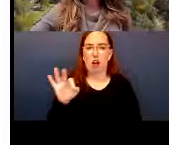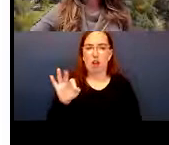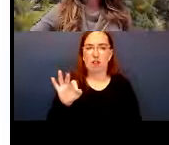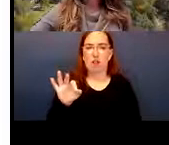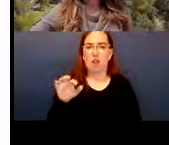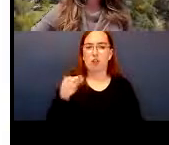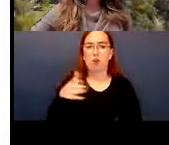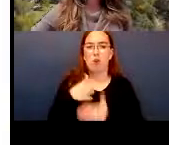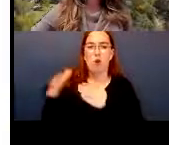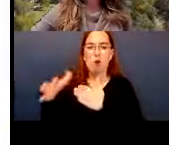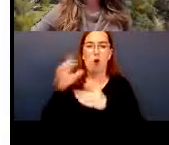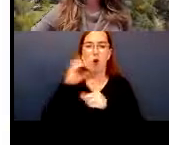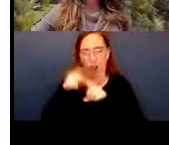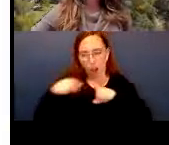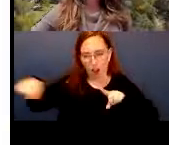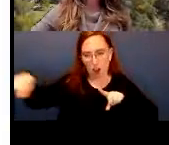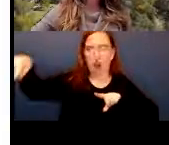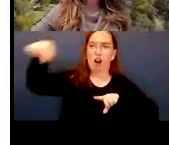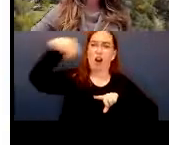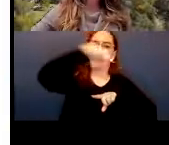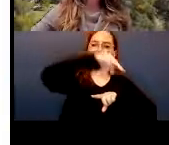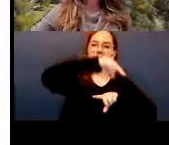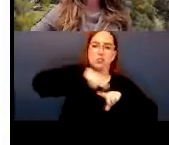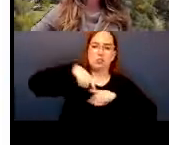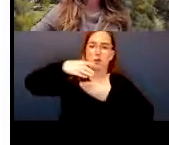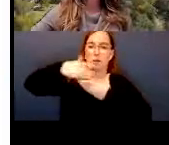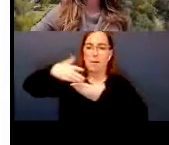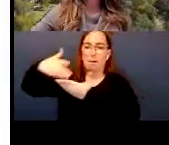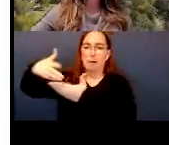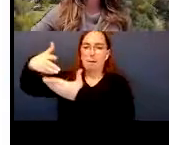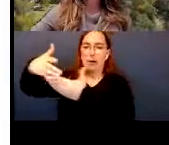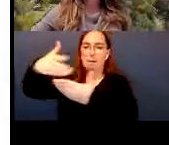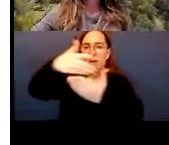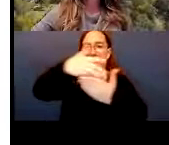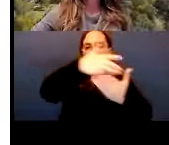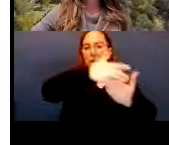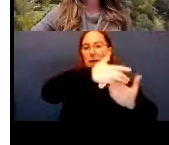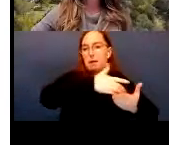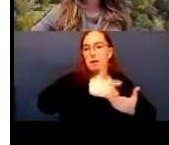stopping at major destinations and linking up with the Zilker Eagle.